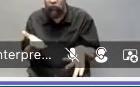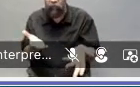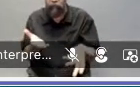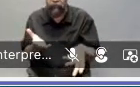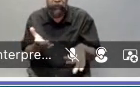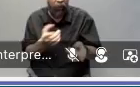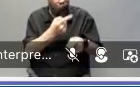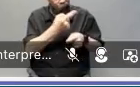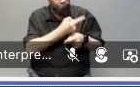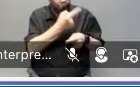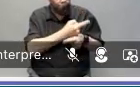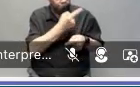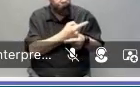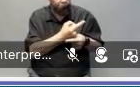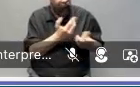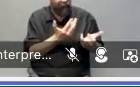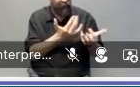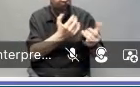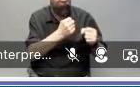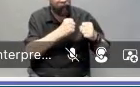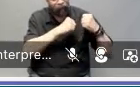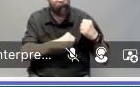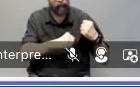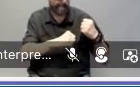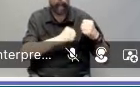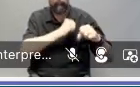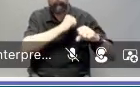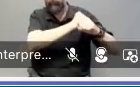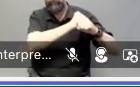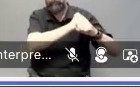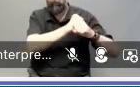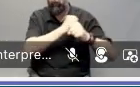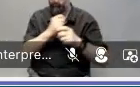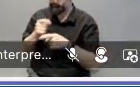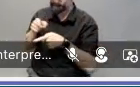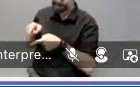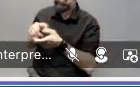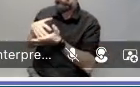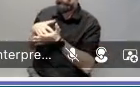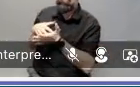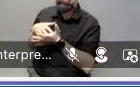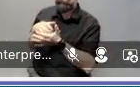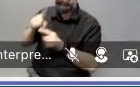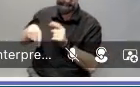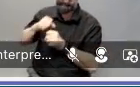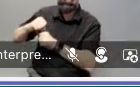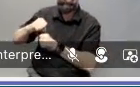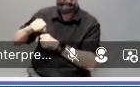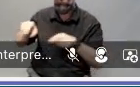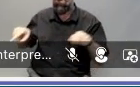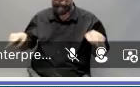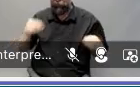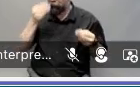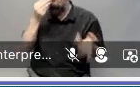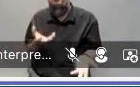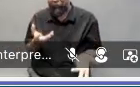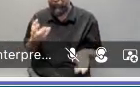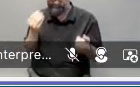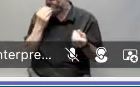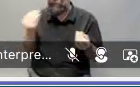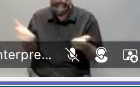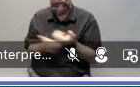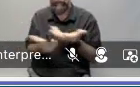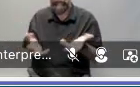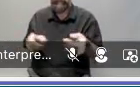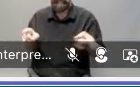plant or something that's fire resistant. They're gonna pretty much eat everything. And we also want to be good, environmental stewards and keep our native plants that's